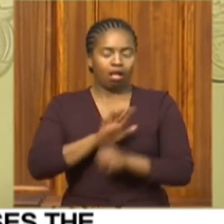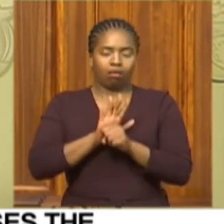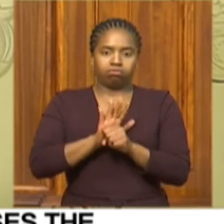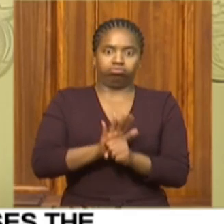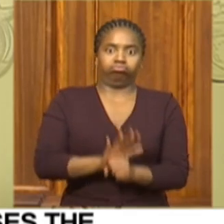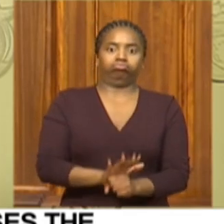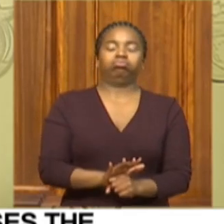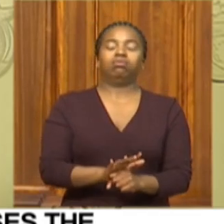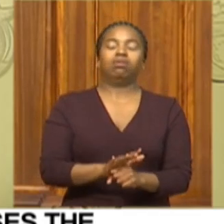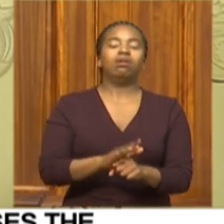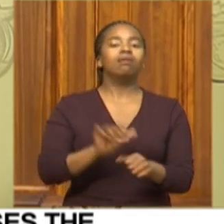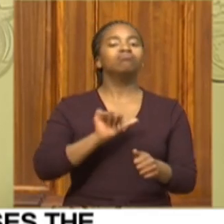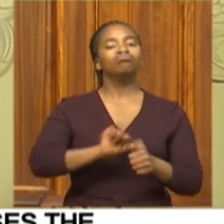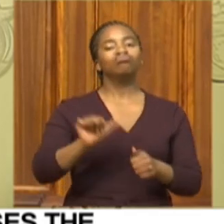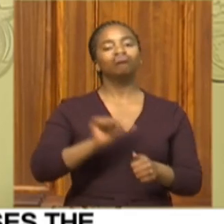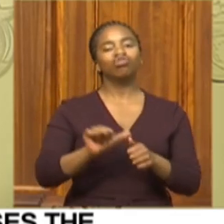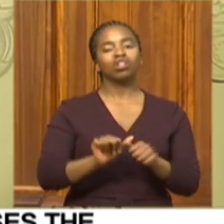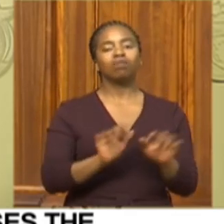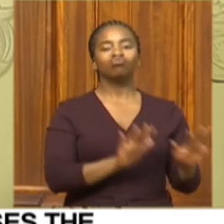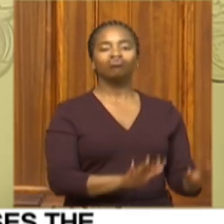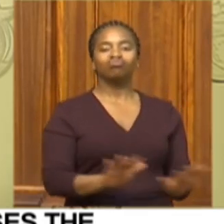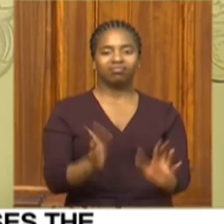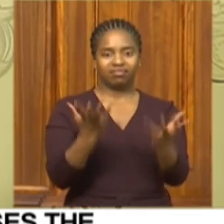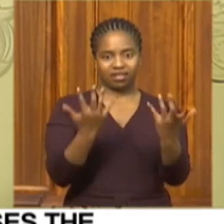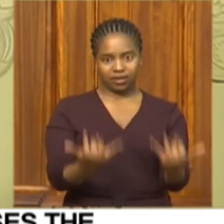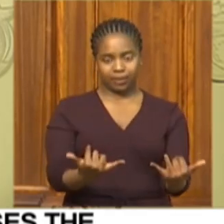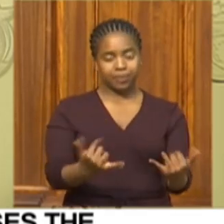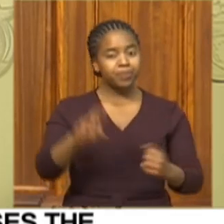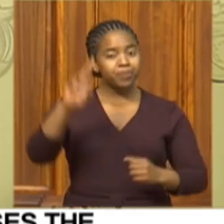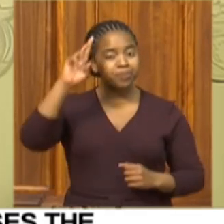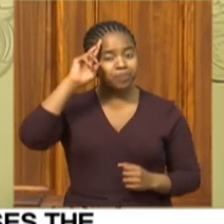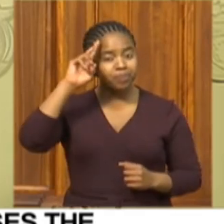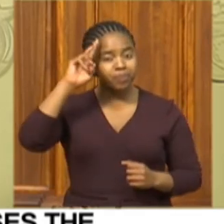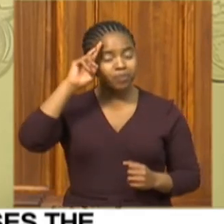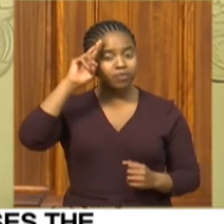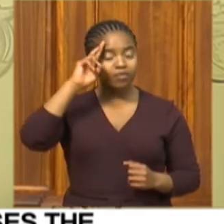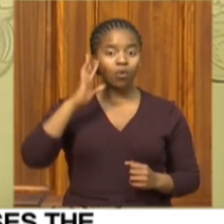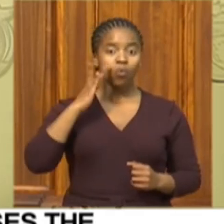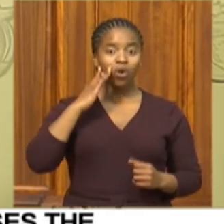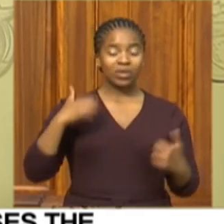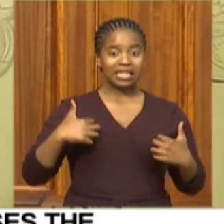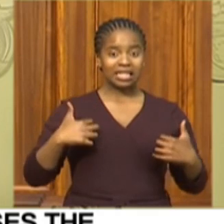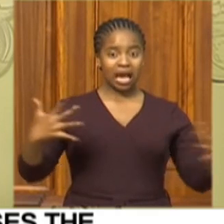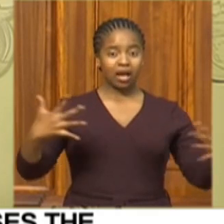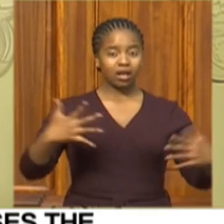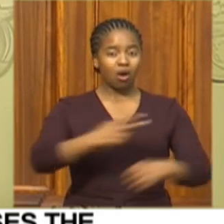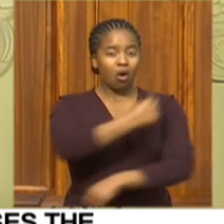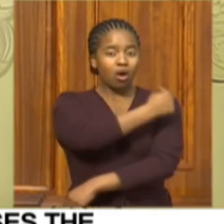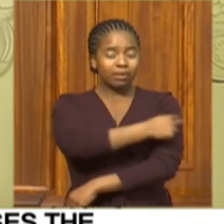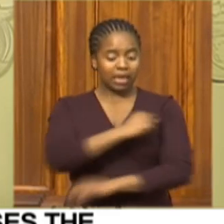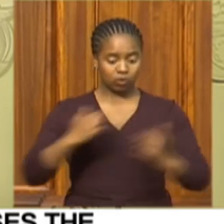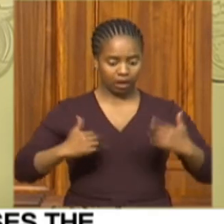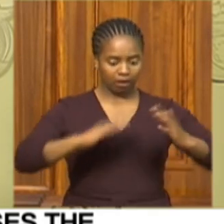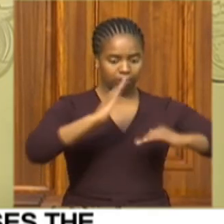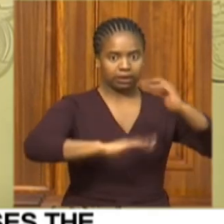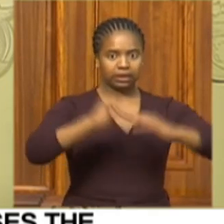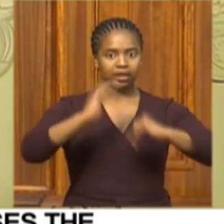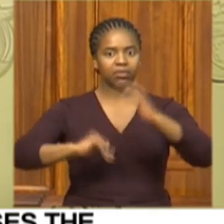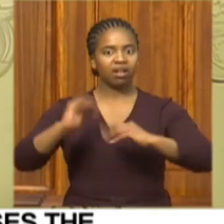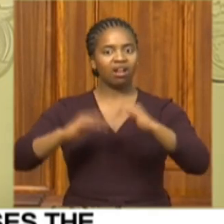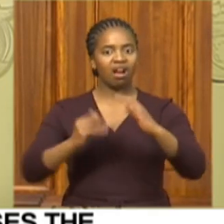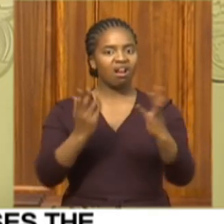our health facilities. You will recall that we started building field hospitals.